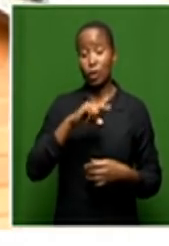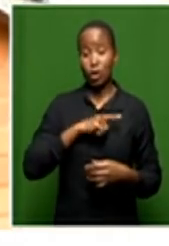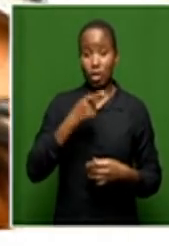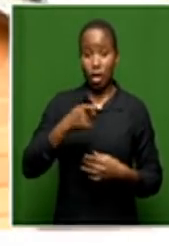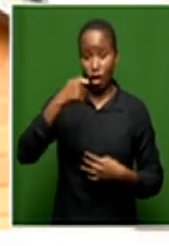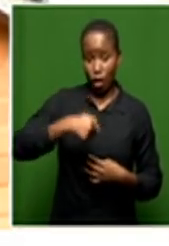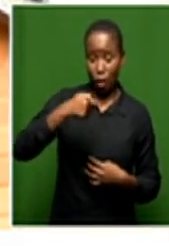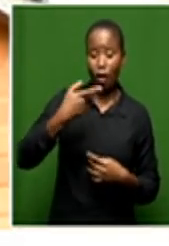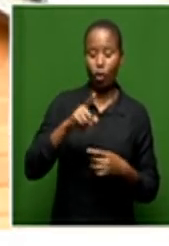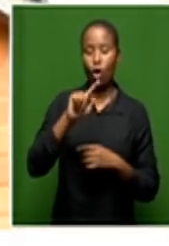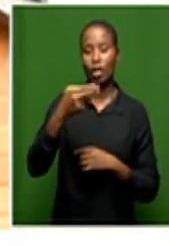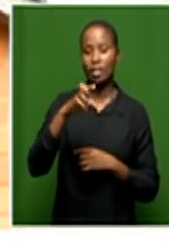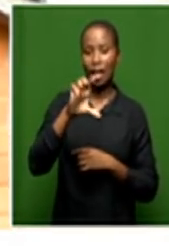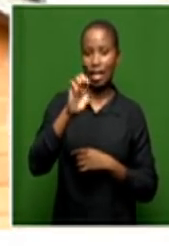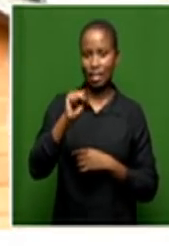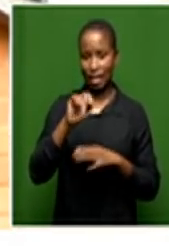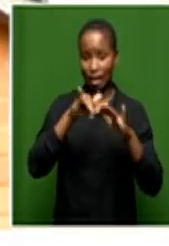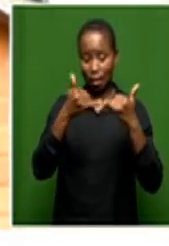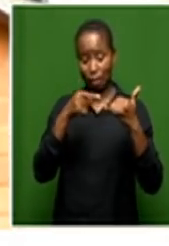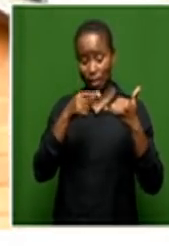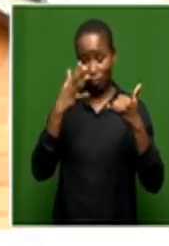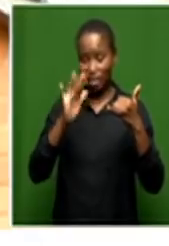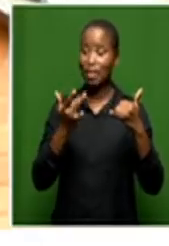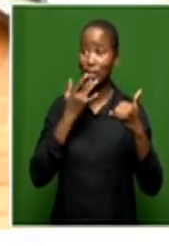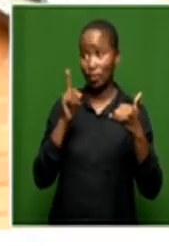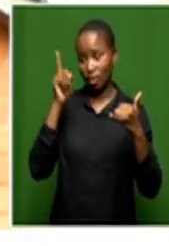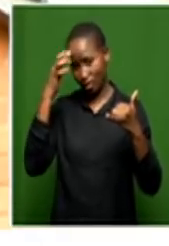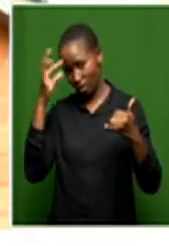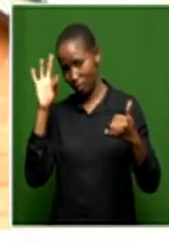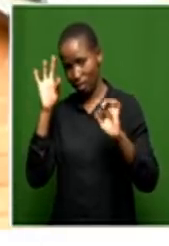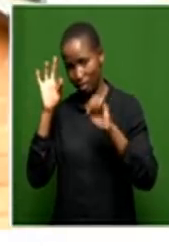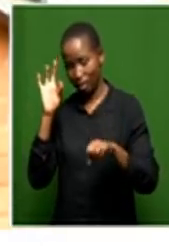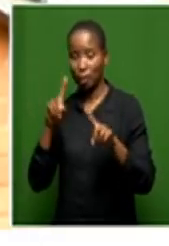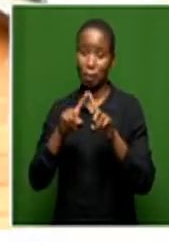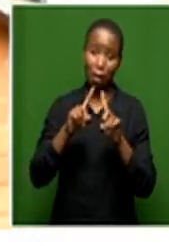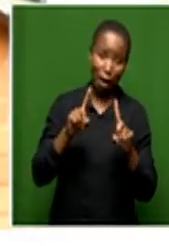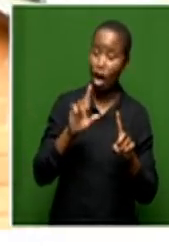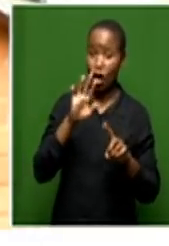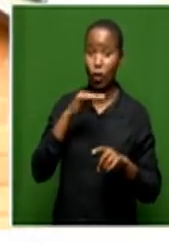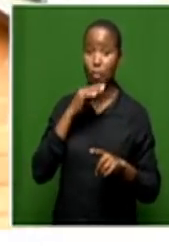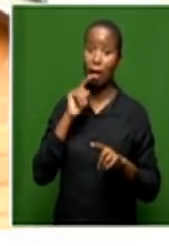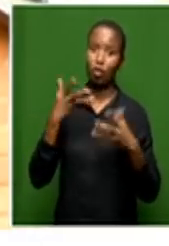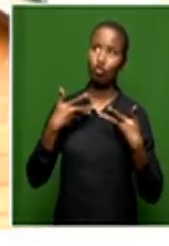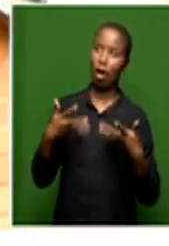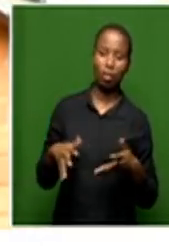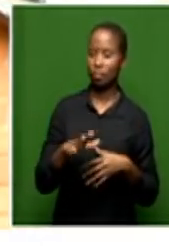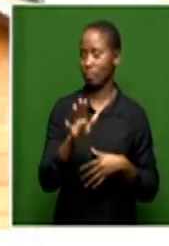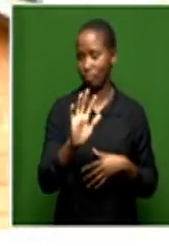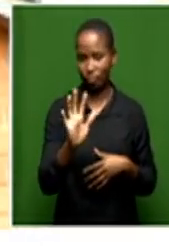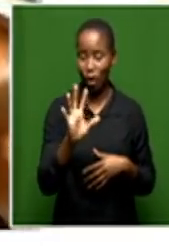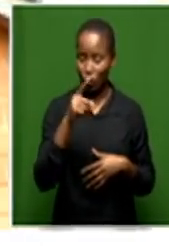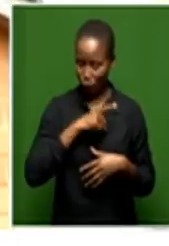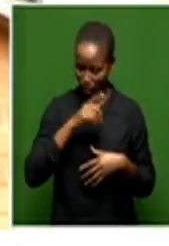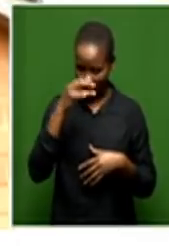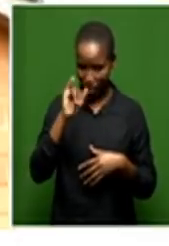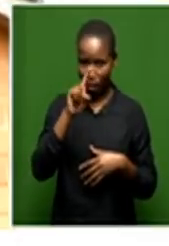which was against Thales probably was in favor of the state case. However, it doesn't mean that they must rest. You must remember that they still have the burden